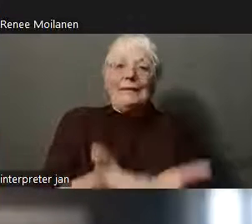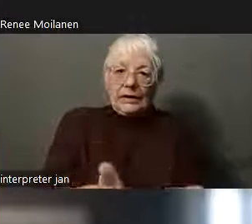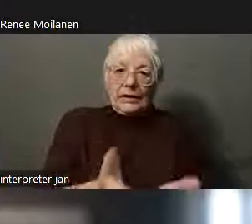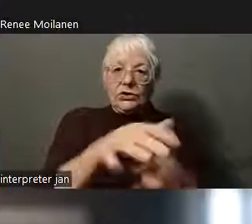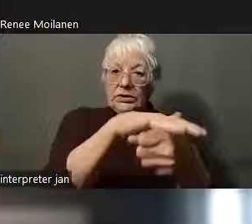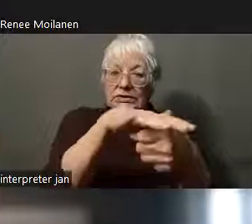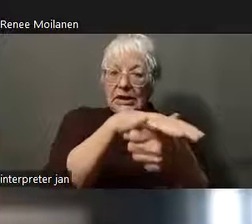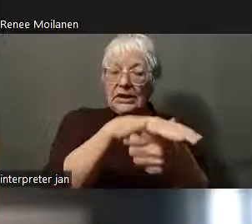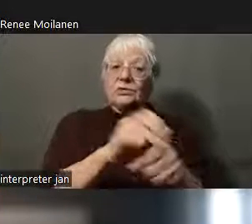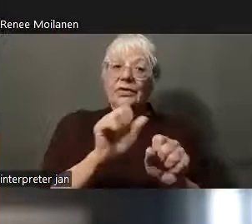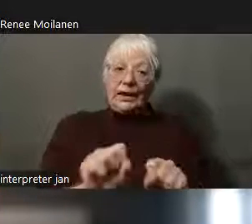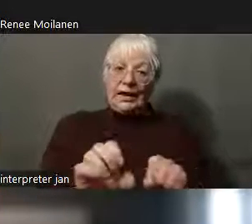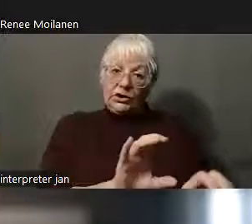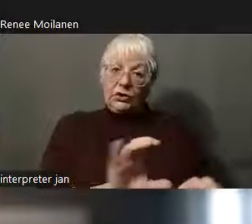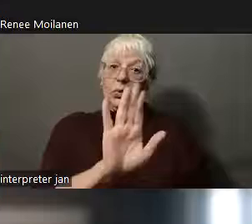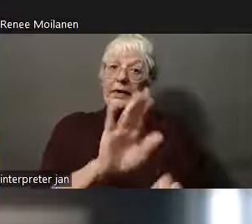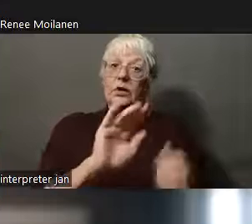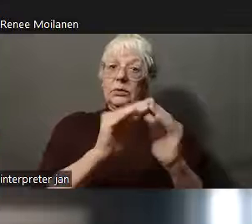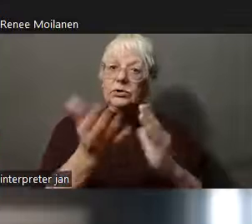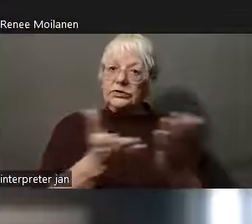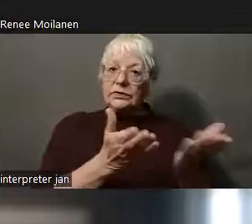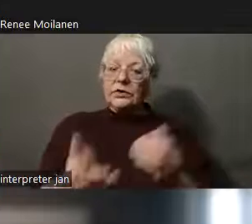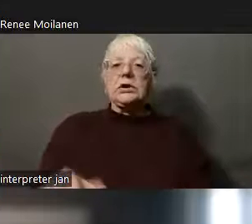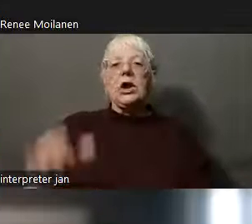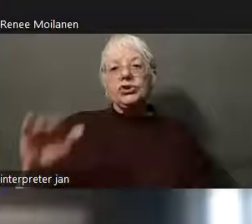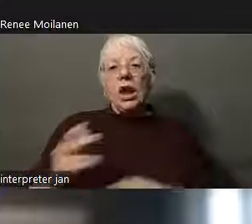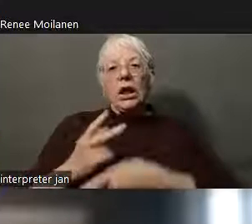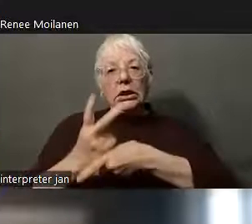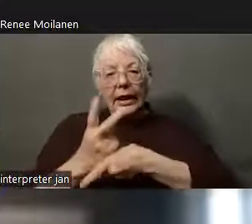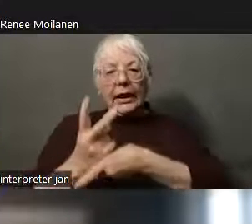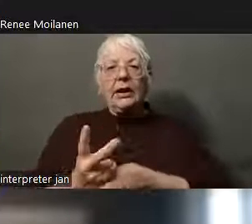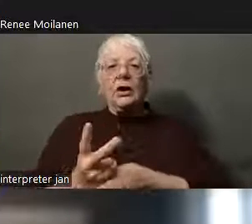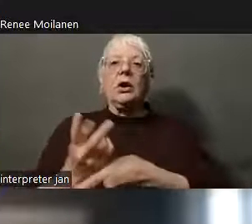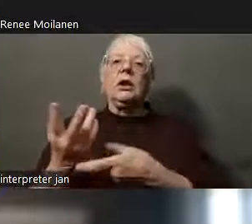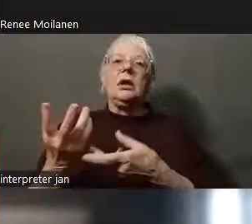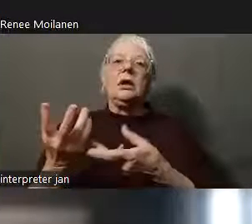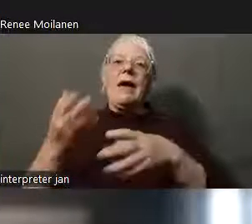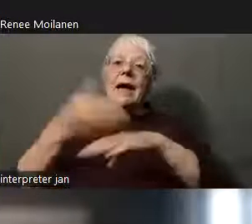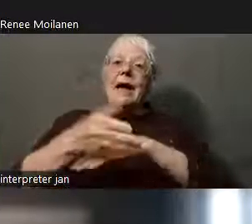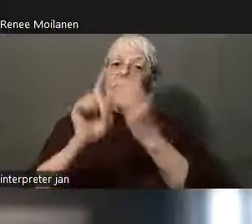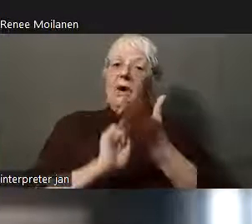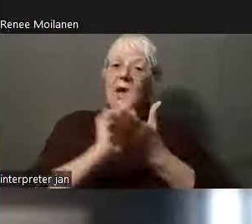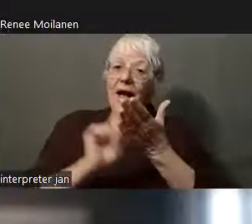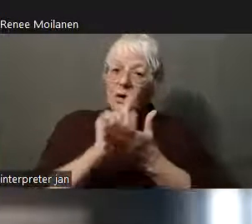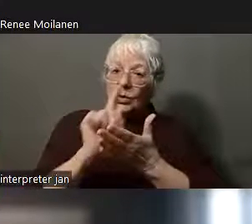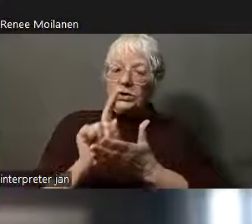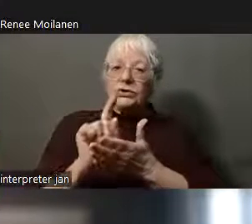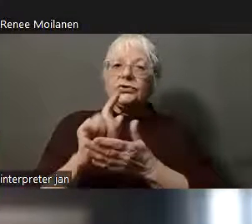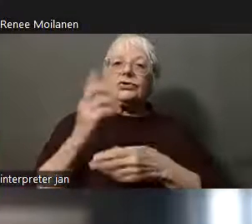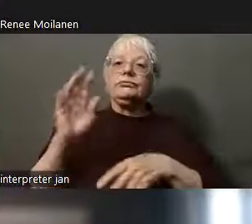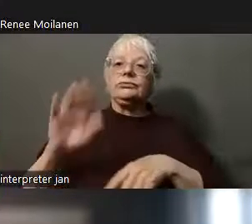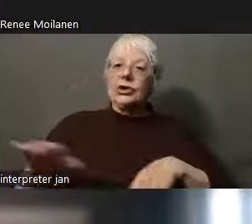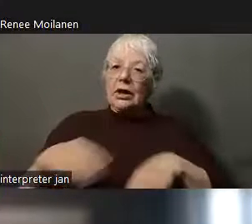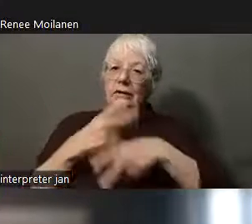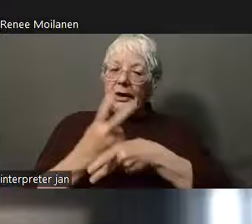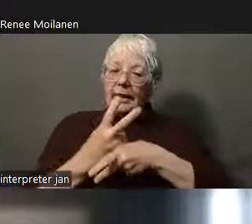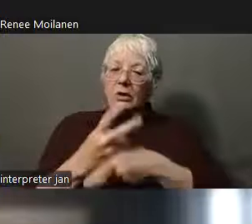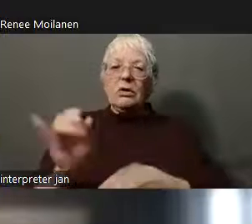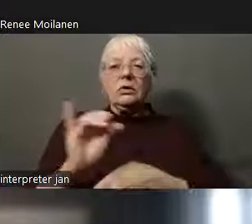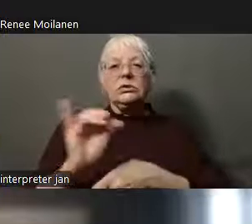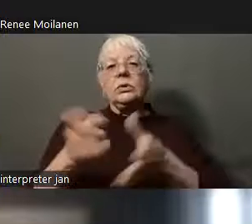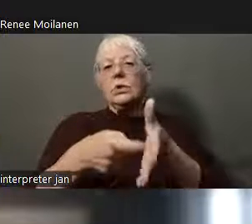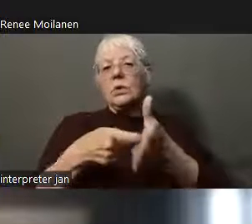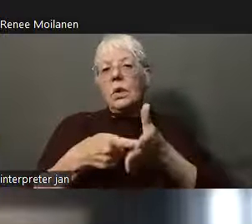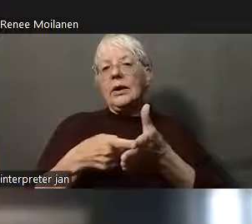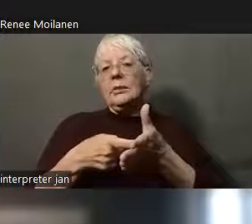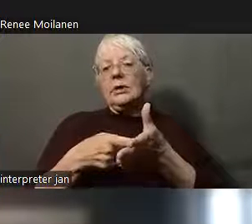perform their community service, childcare, availability after hours. There are also requirements